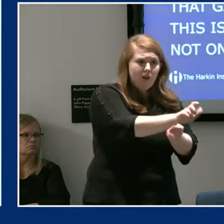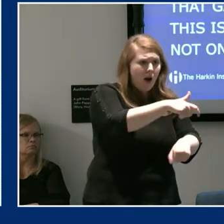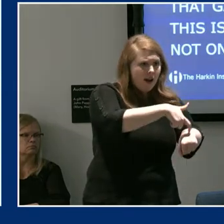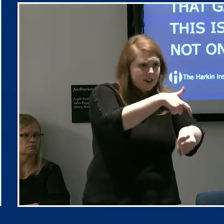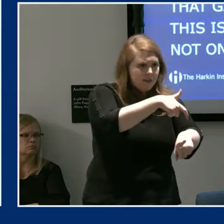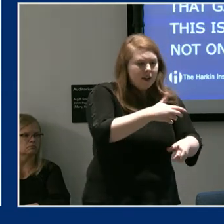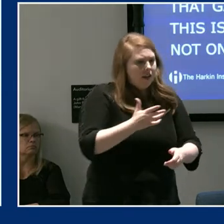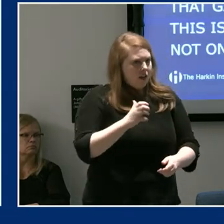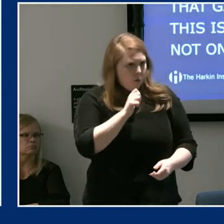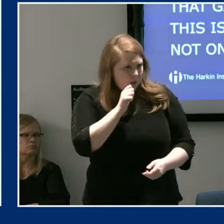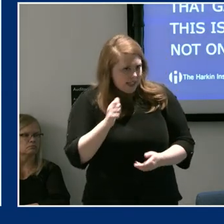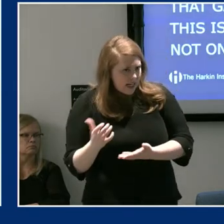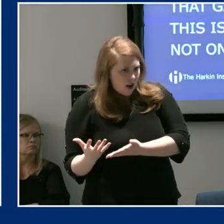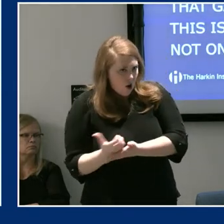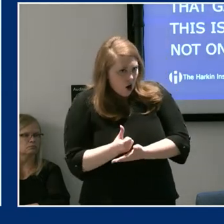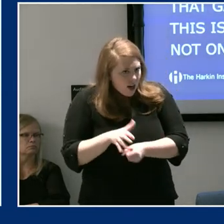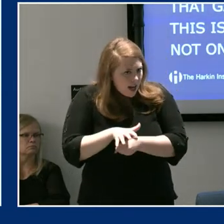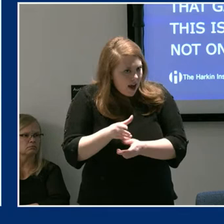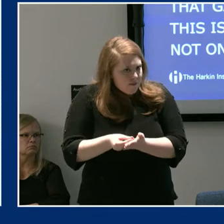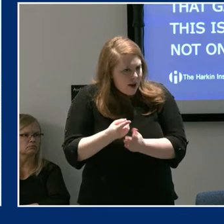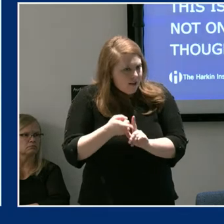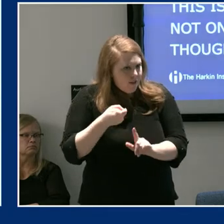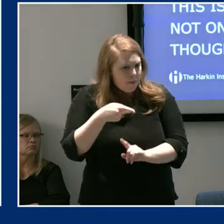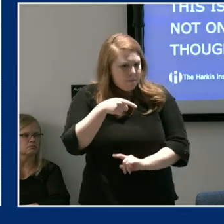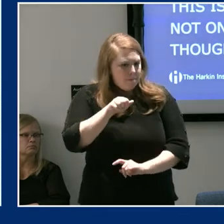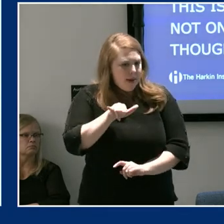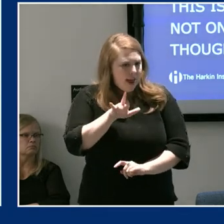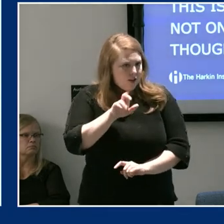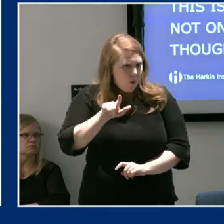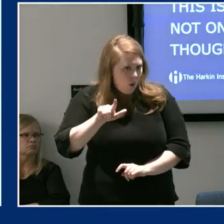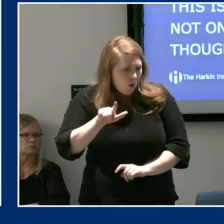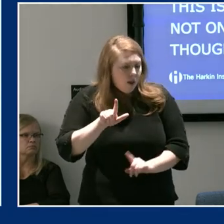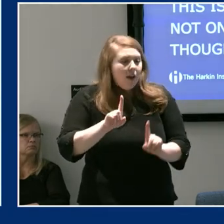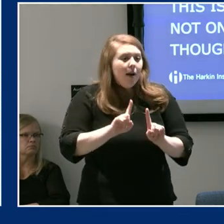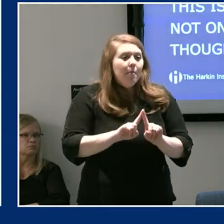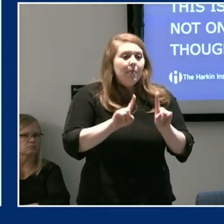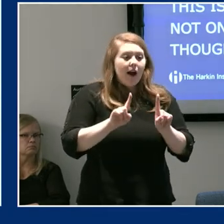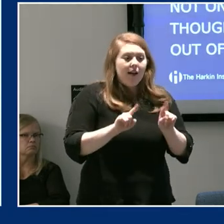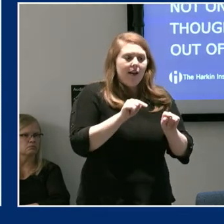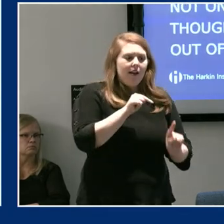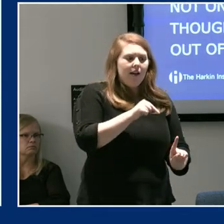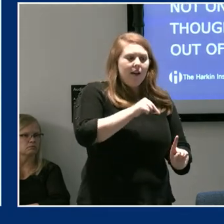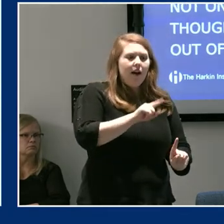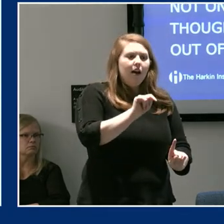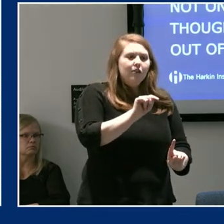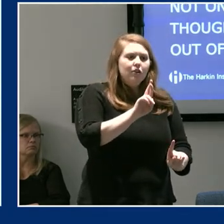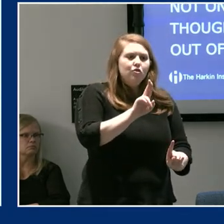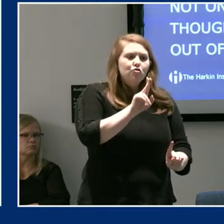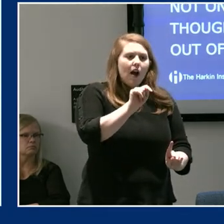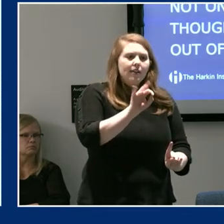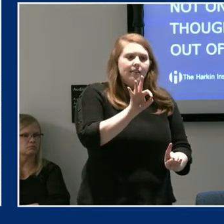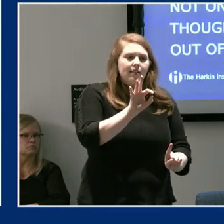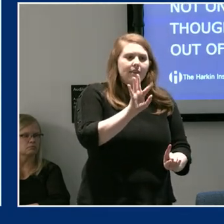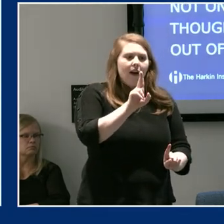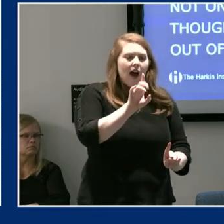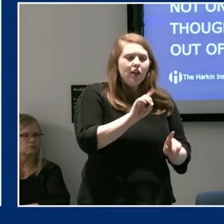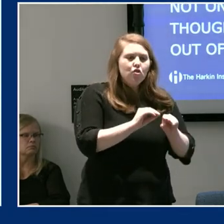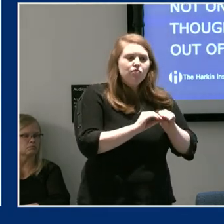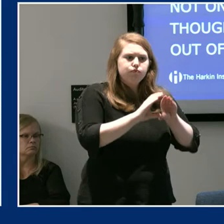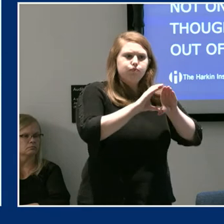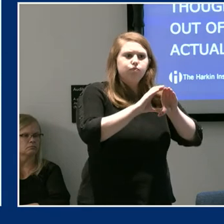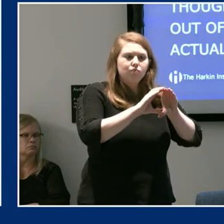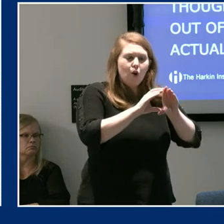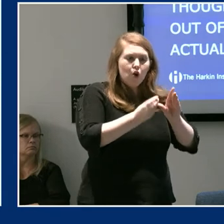enough money was coming in out of payroll taxes, the size of the trust fund actually grew because of the interest